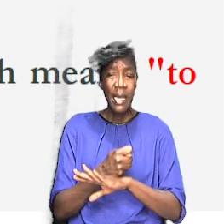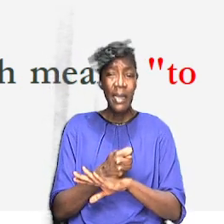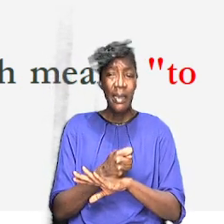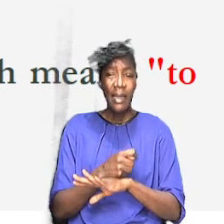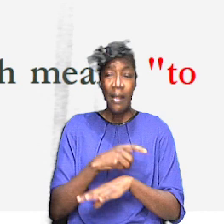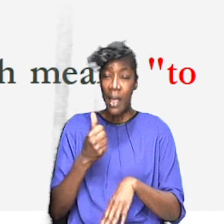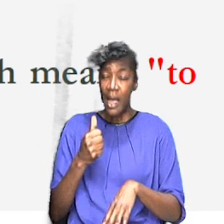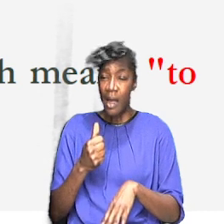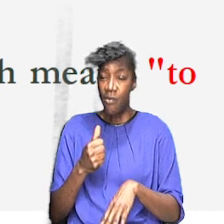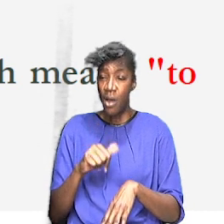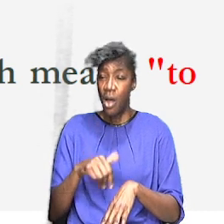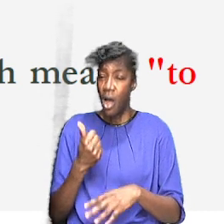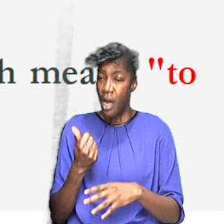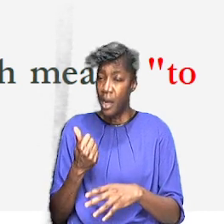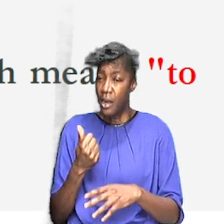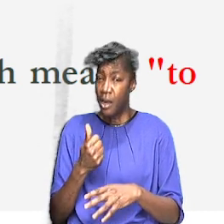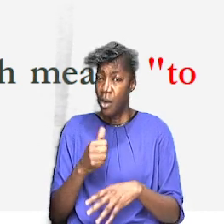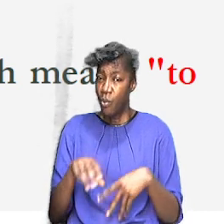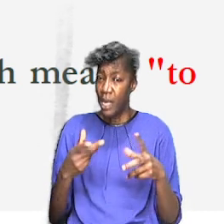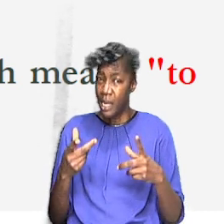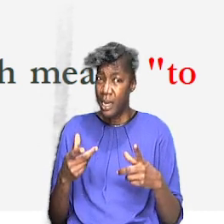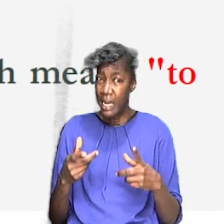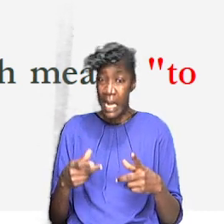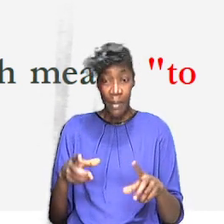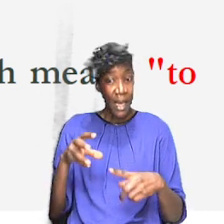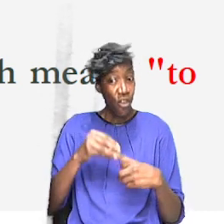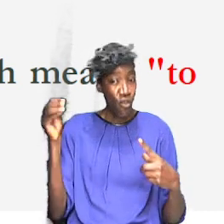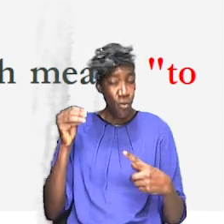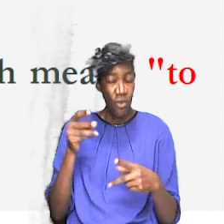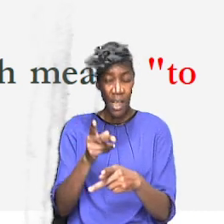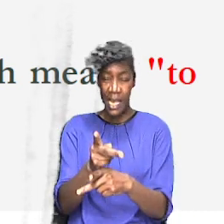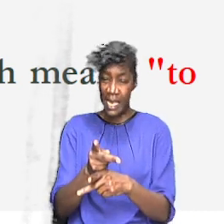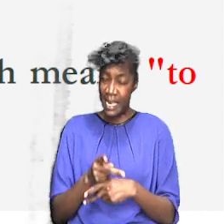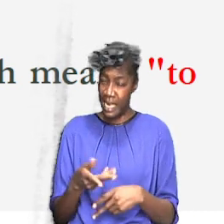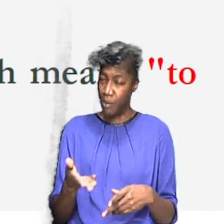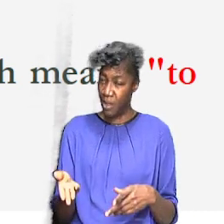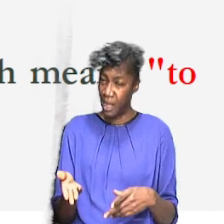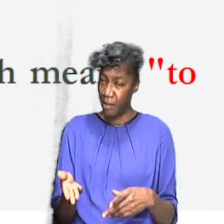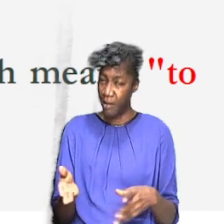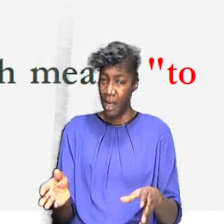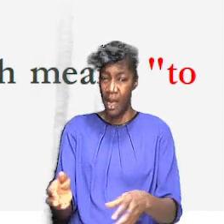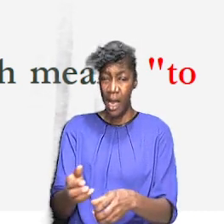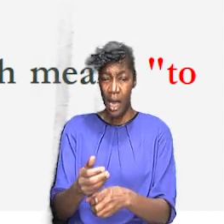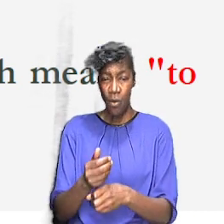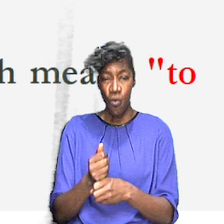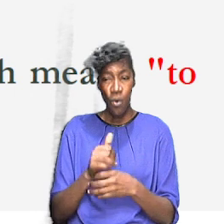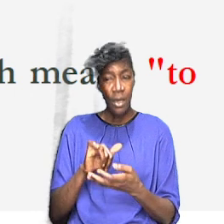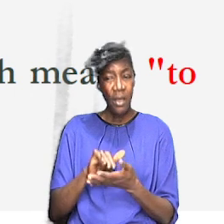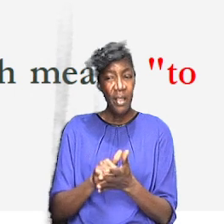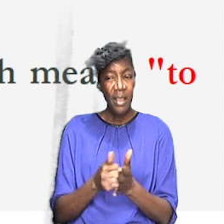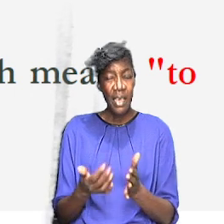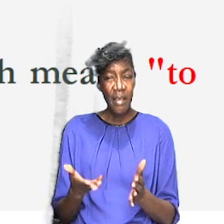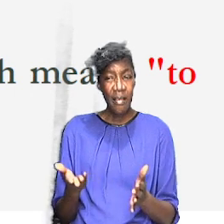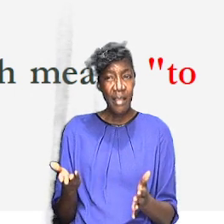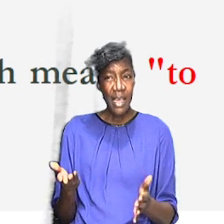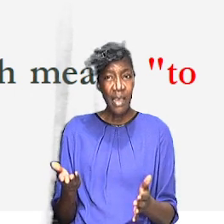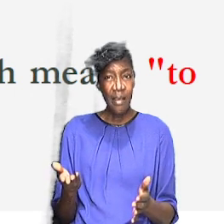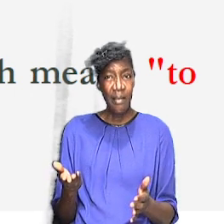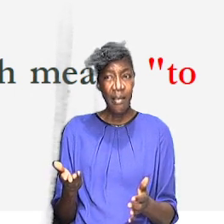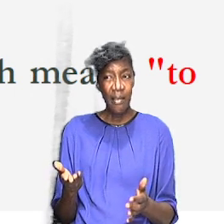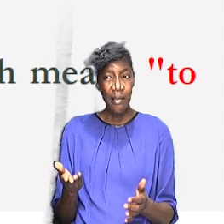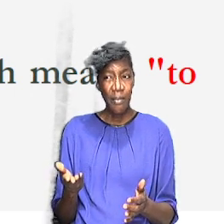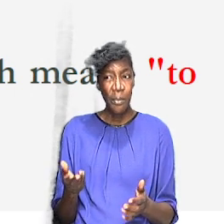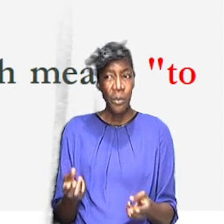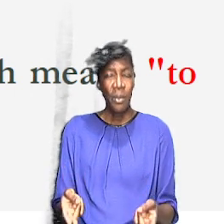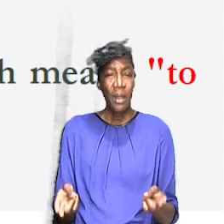oral traditions in what is called the Talmud, and they decide that they're going to keep this, and they're going to hold to these things, amen. And